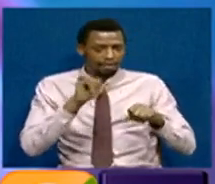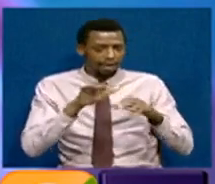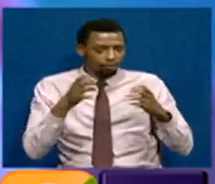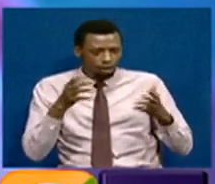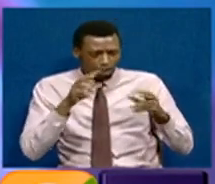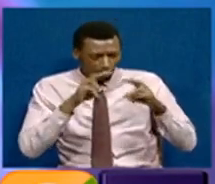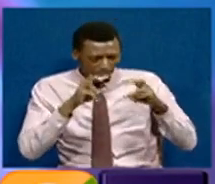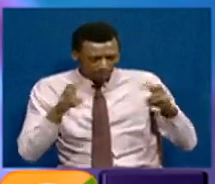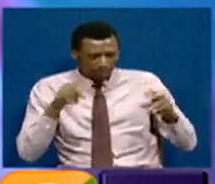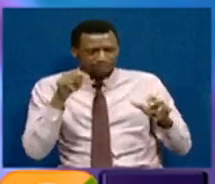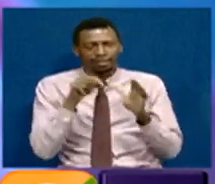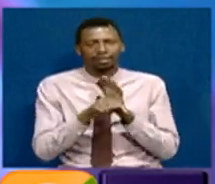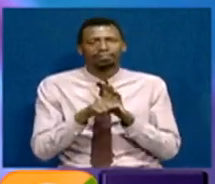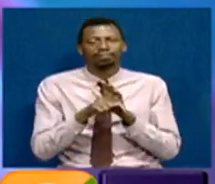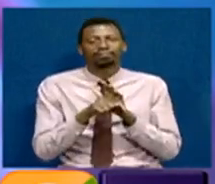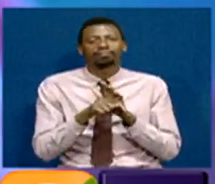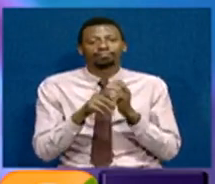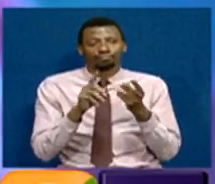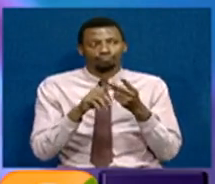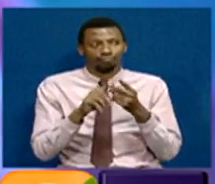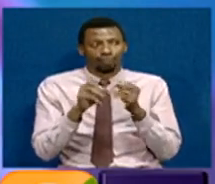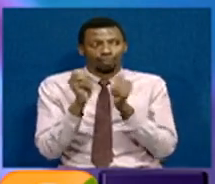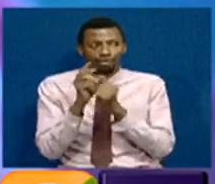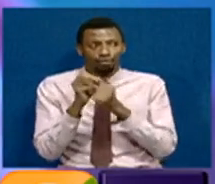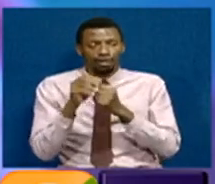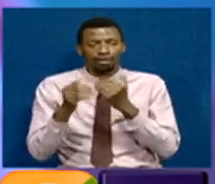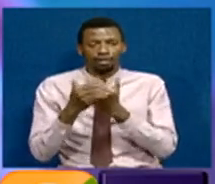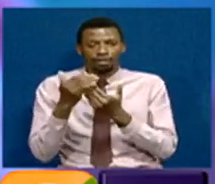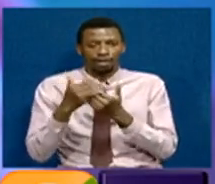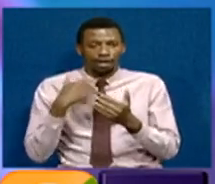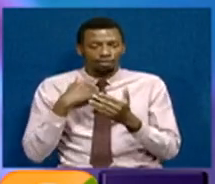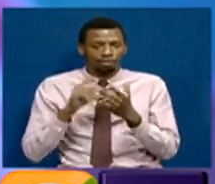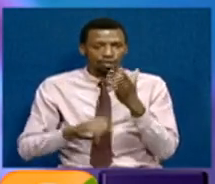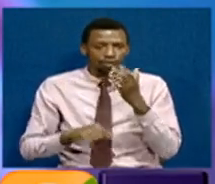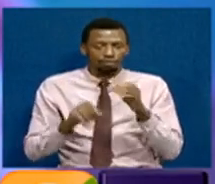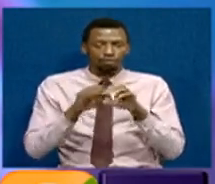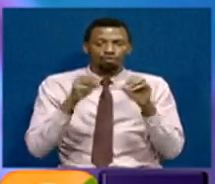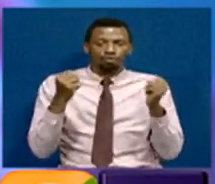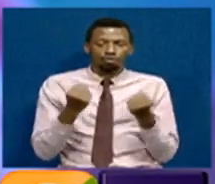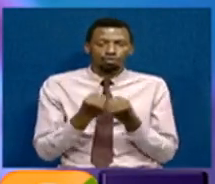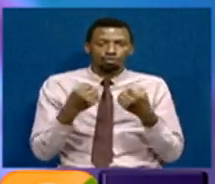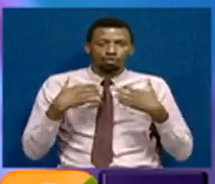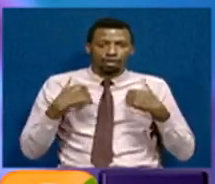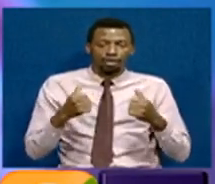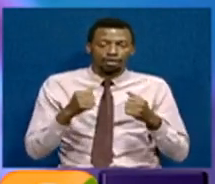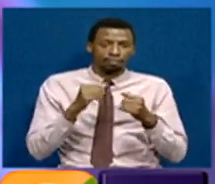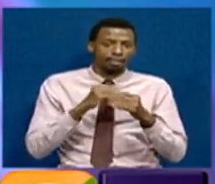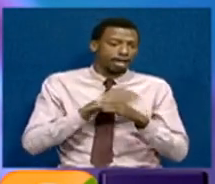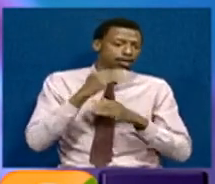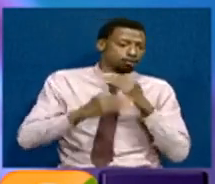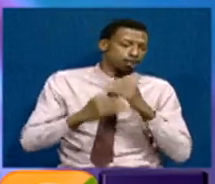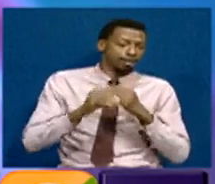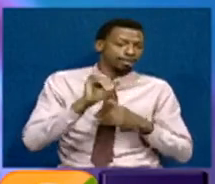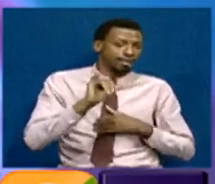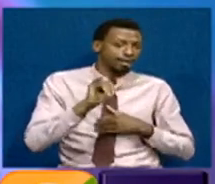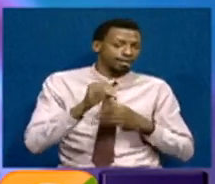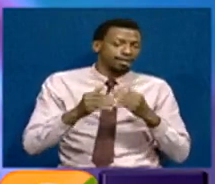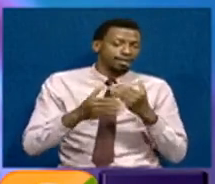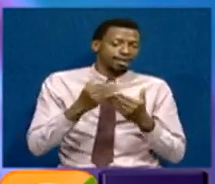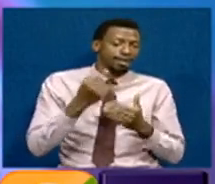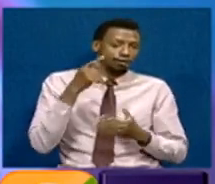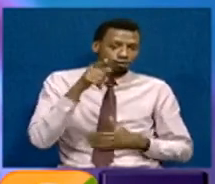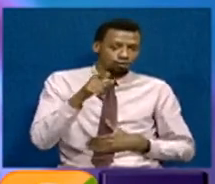once you kick into the secondary care, we have the social health insurance, and that is where your insurance will be taking care of you without